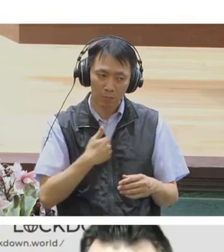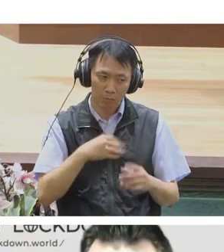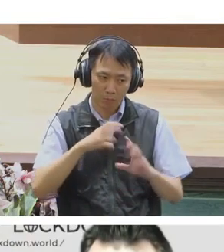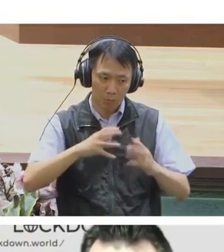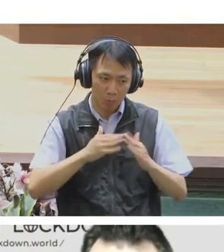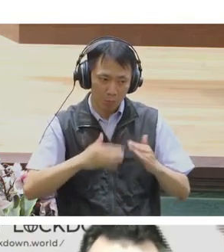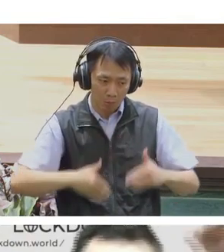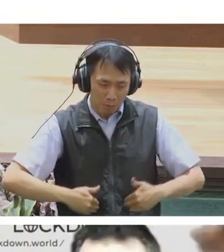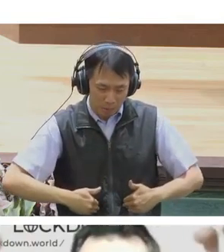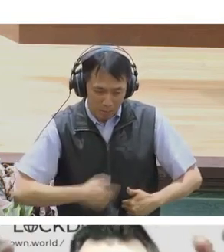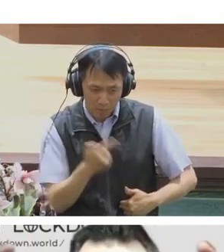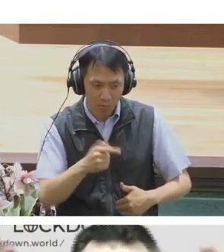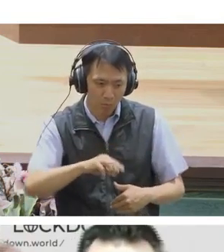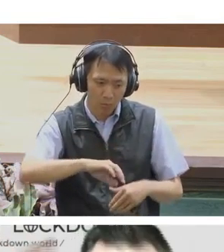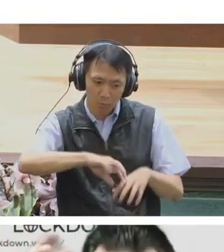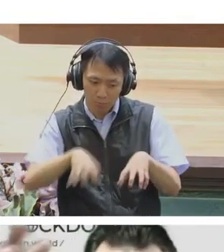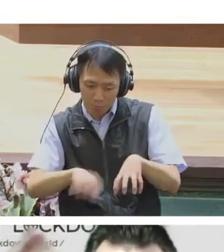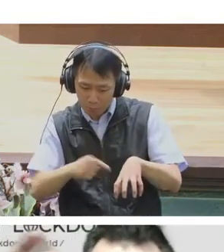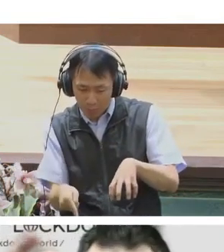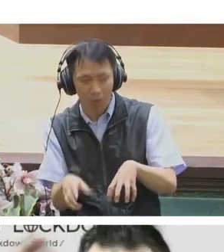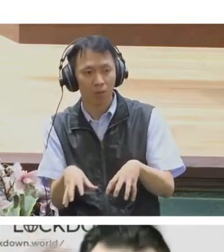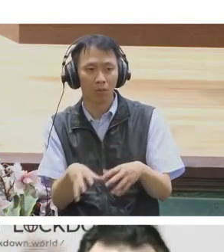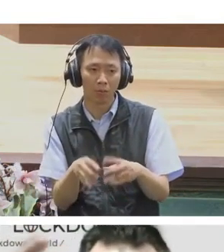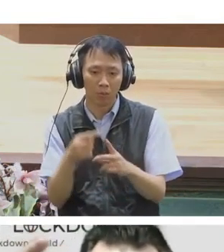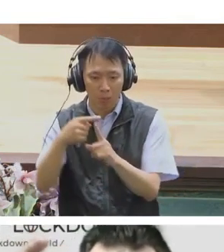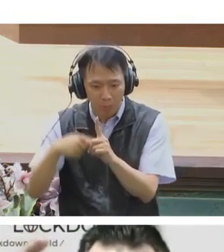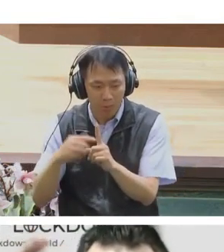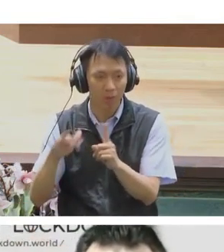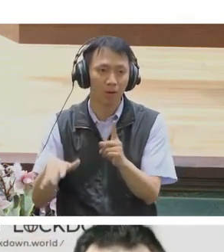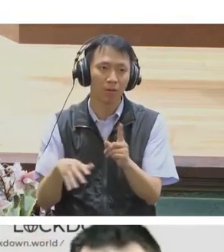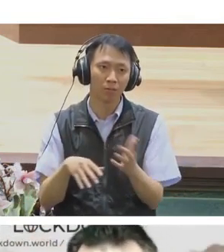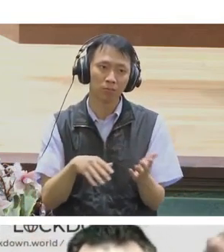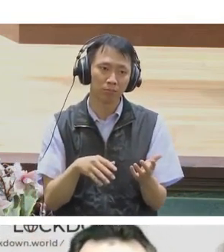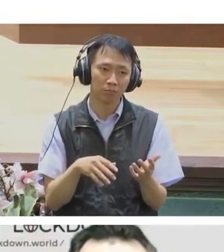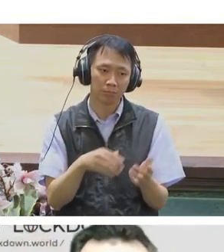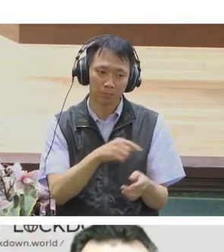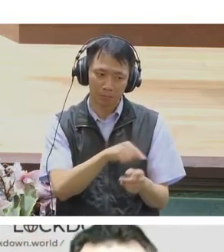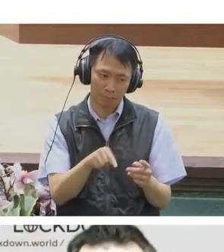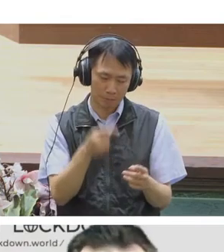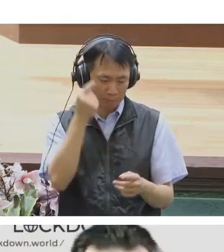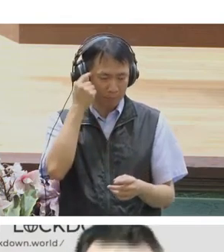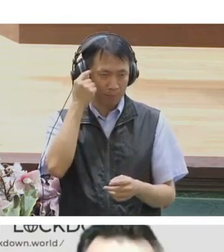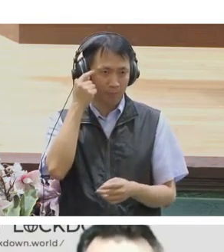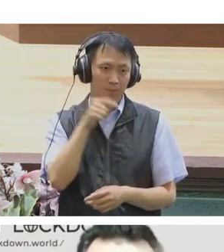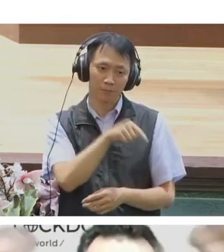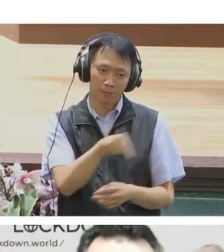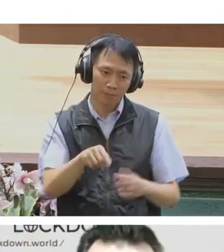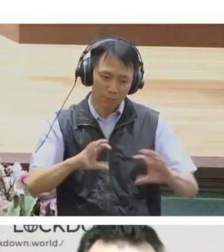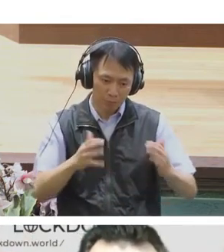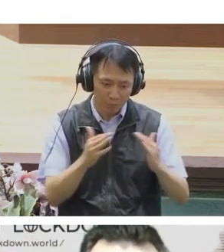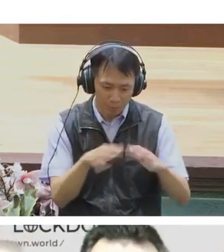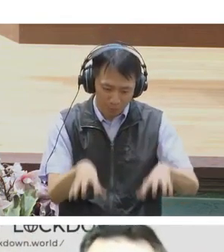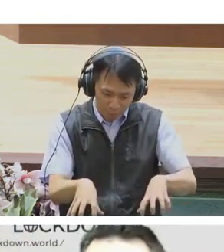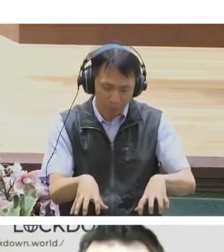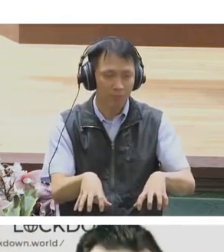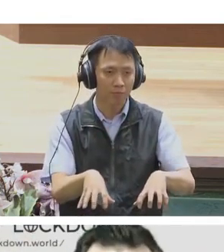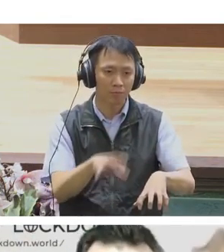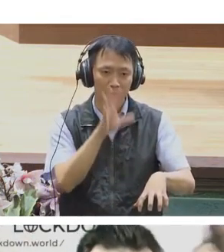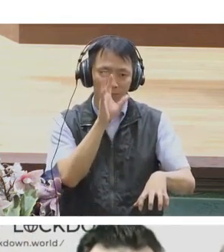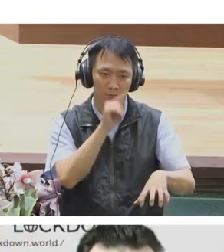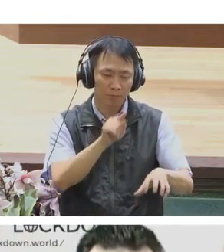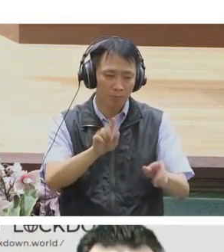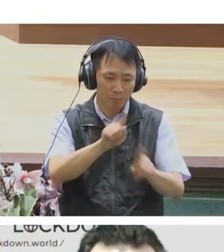that? Right? Why is one so bad and the other is doing fine? That's the kind of question that you can visually narrate and then